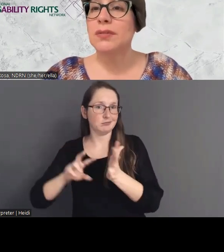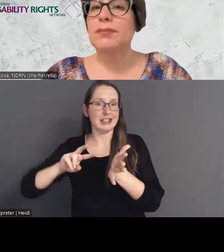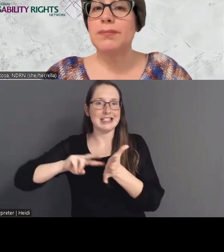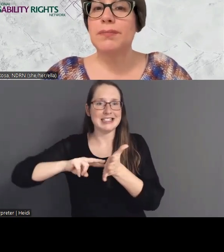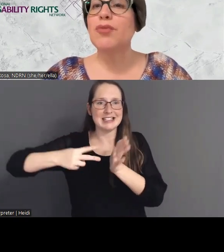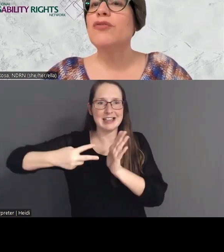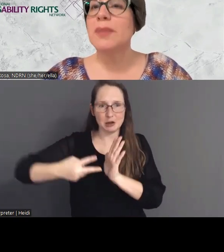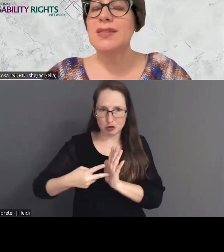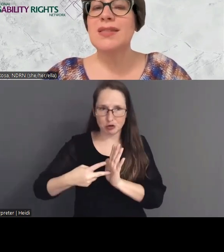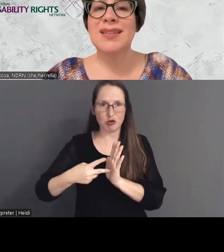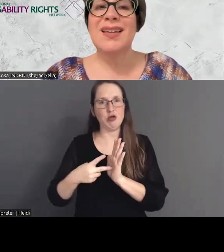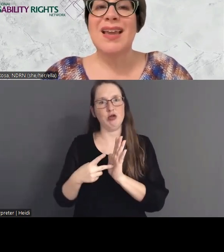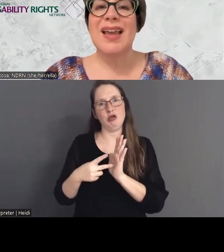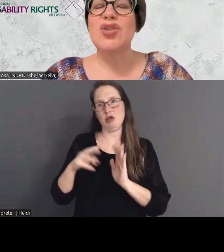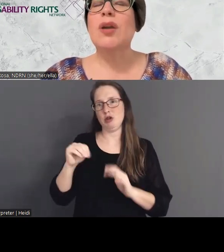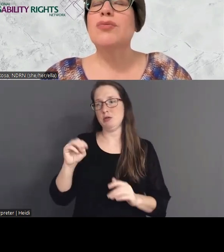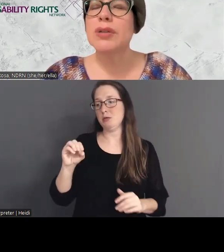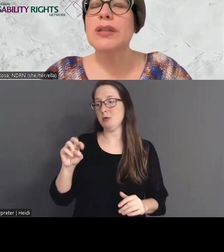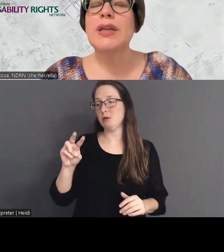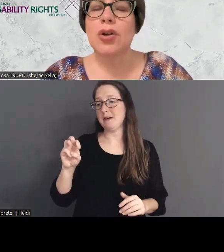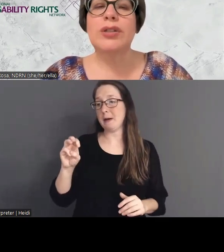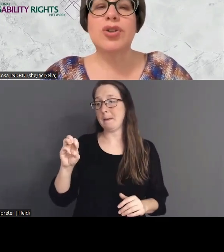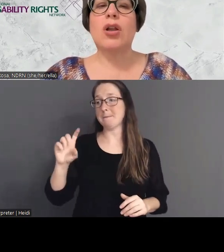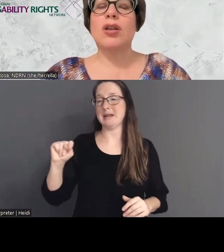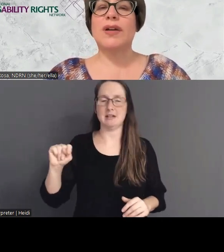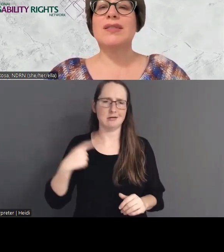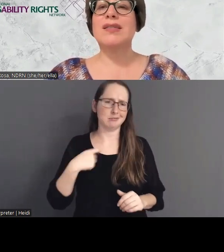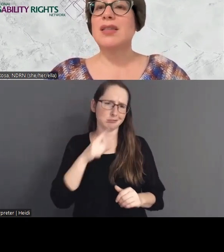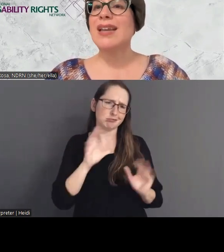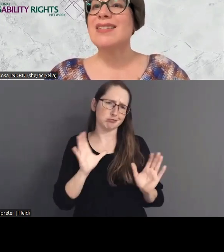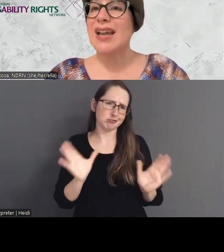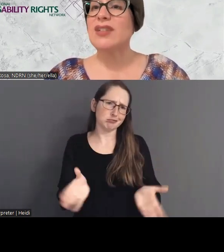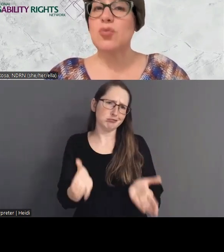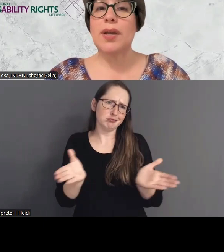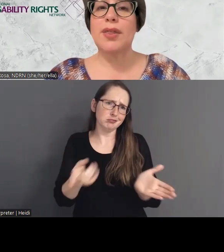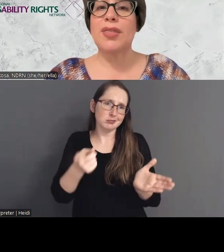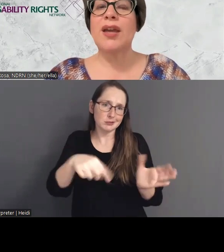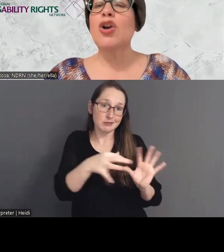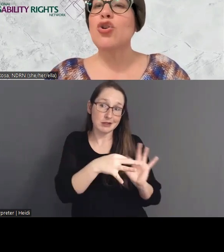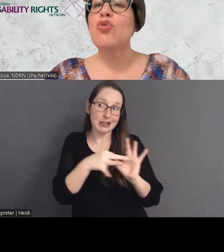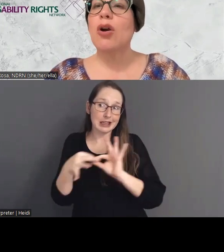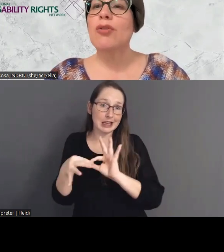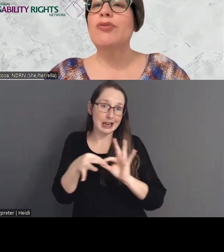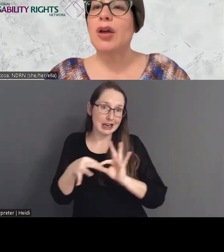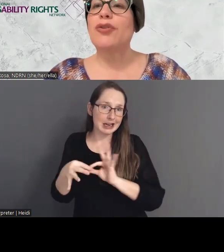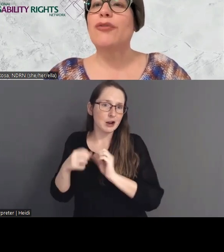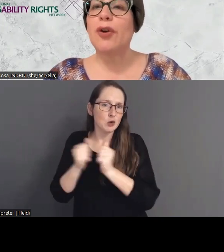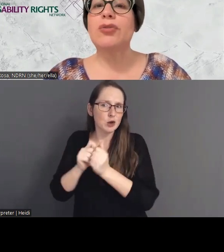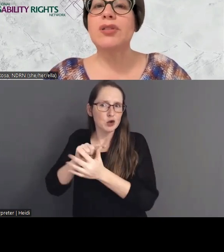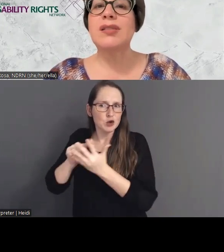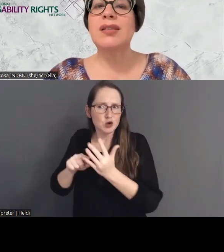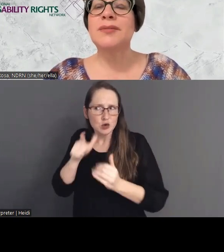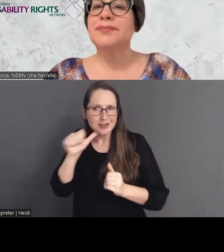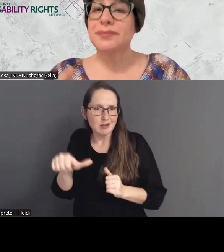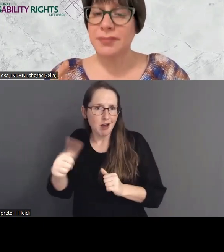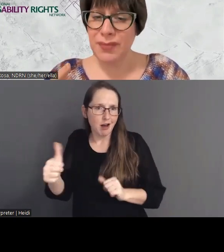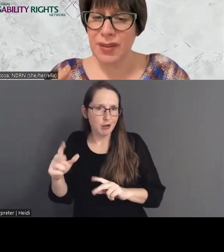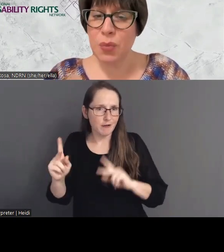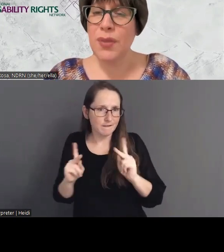intentional movement. And so I really encourage all of us to connect with who are those other